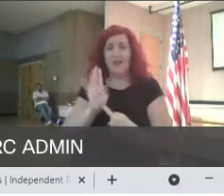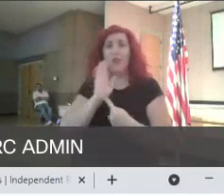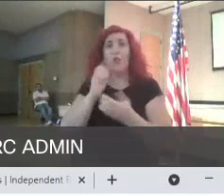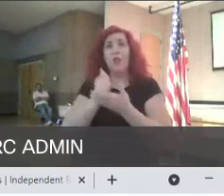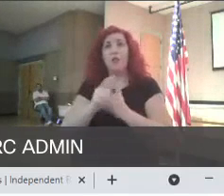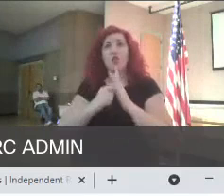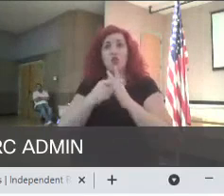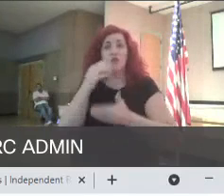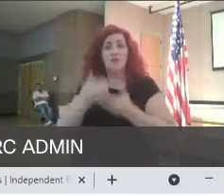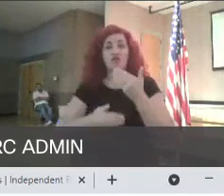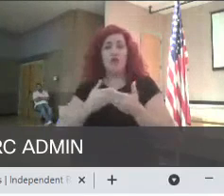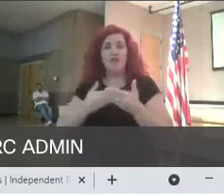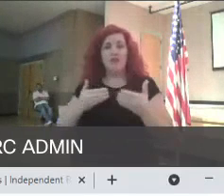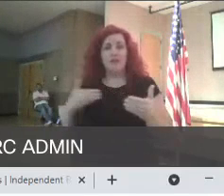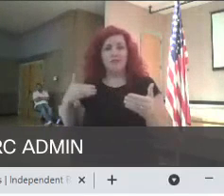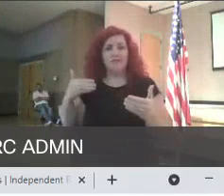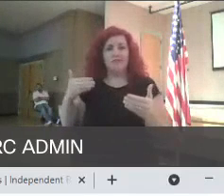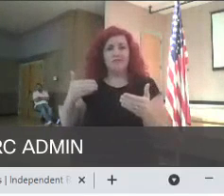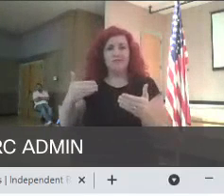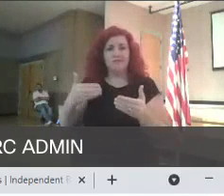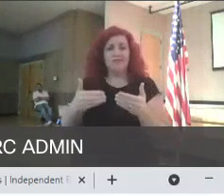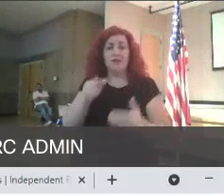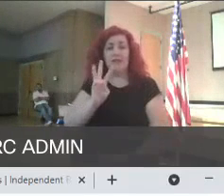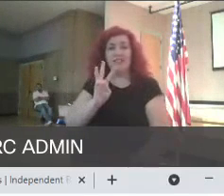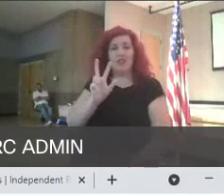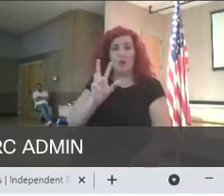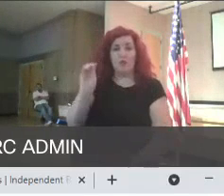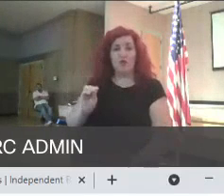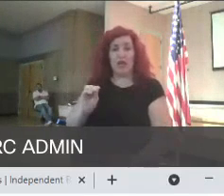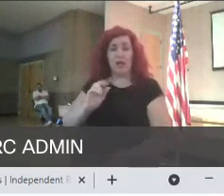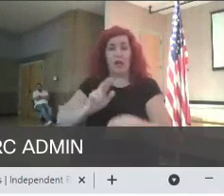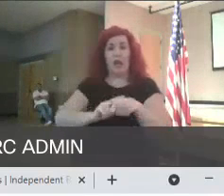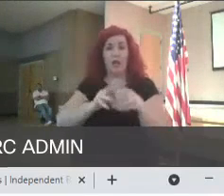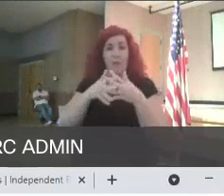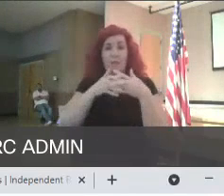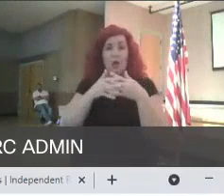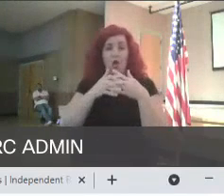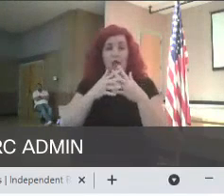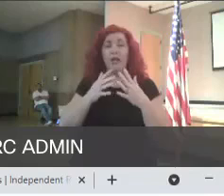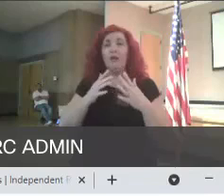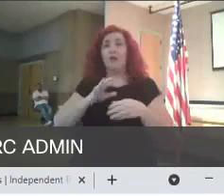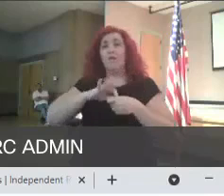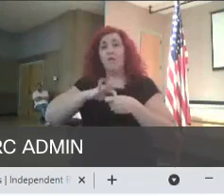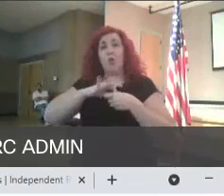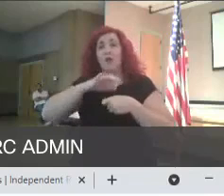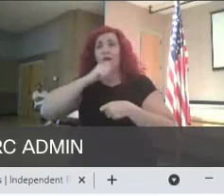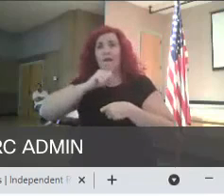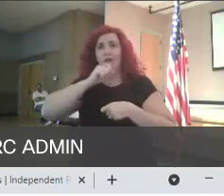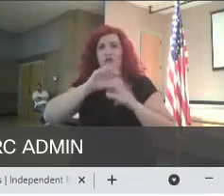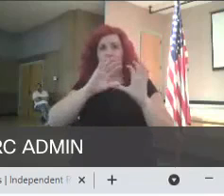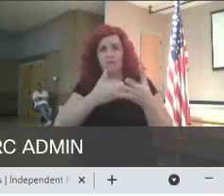process of getting you close to the 63% Native American voting age population. The second